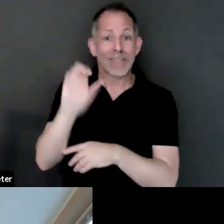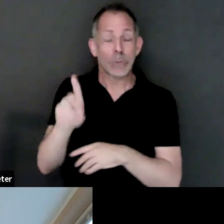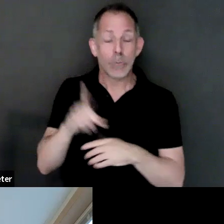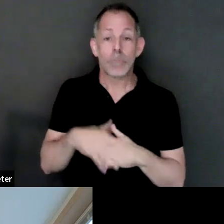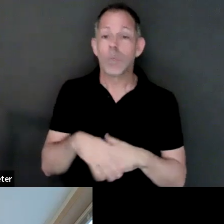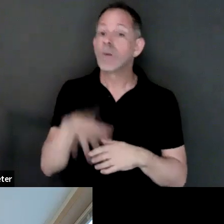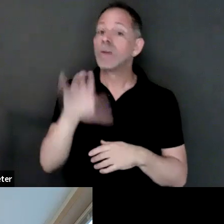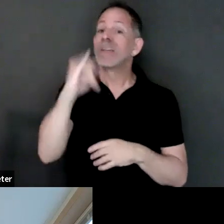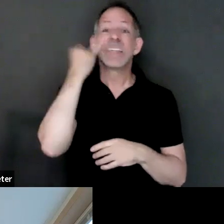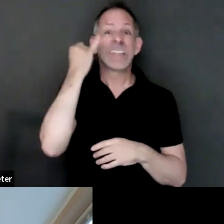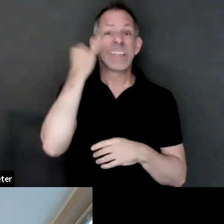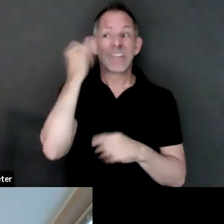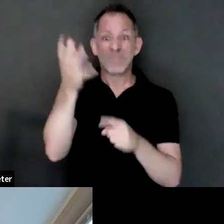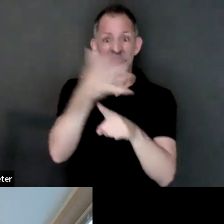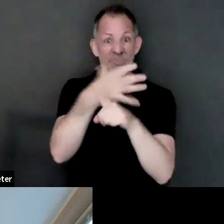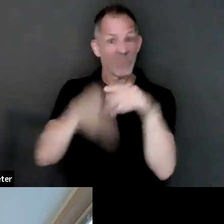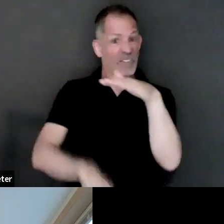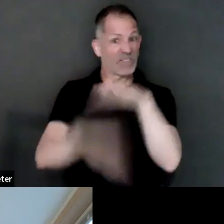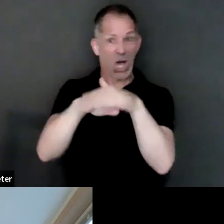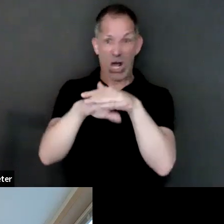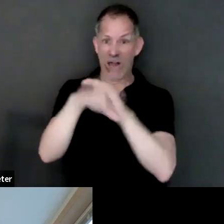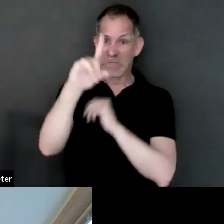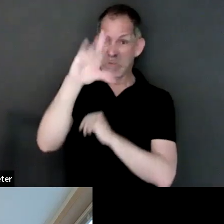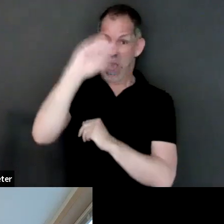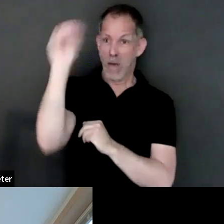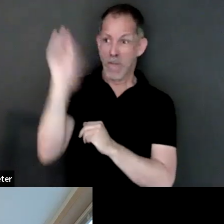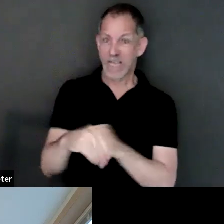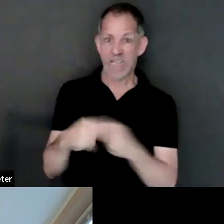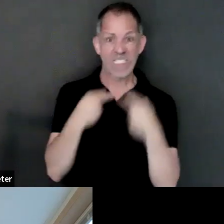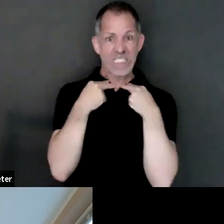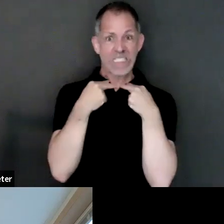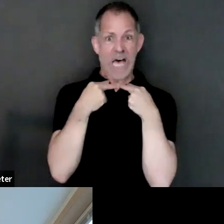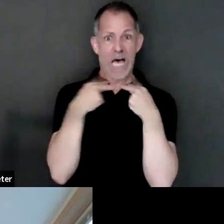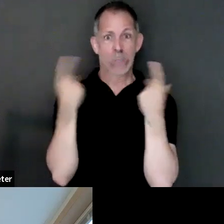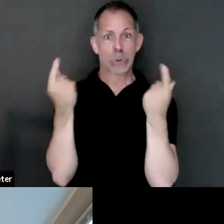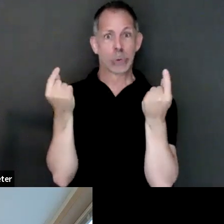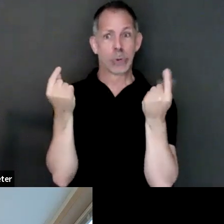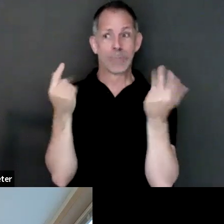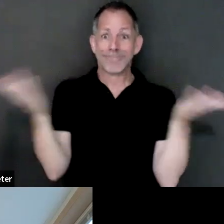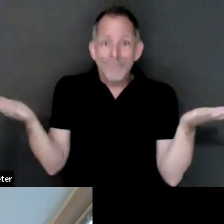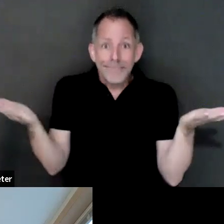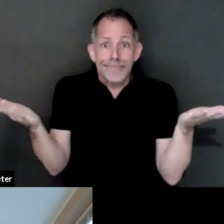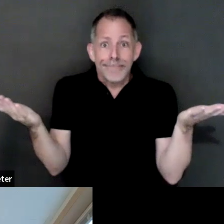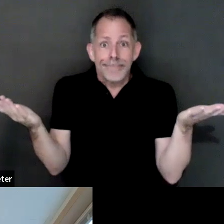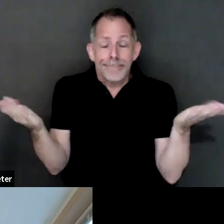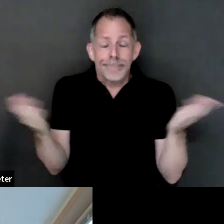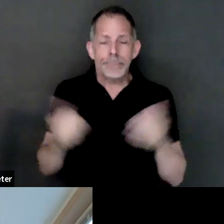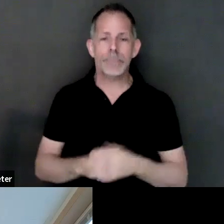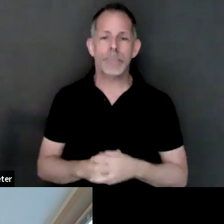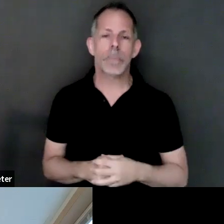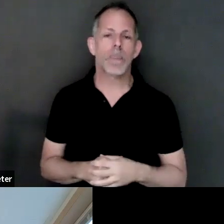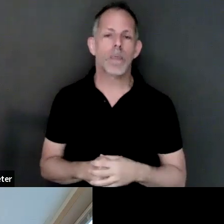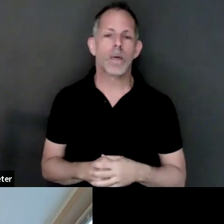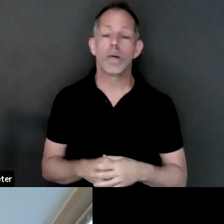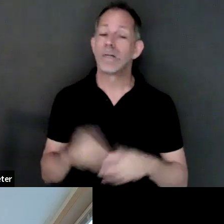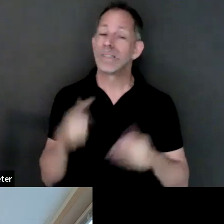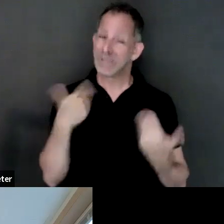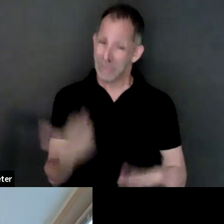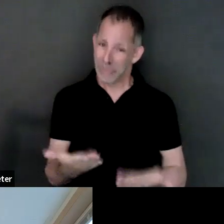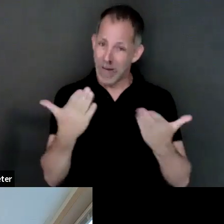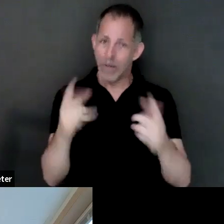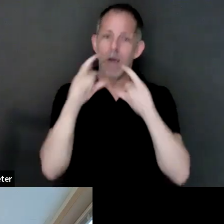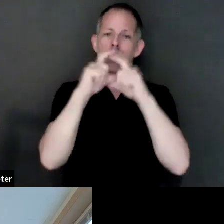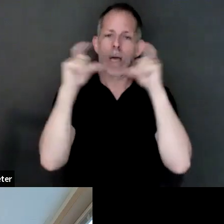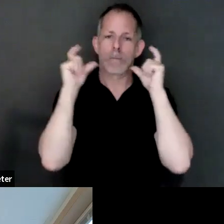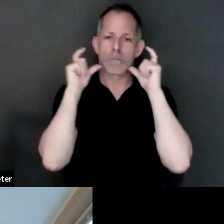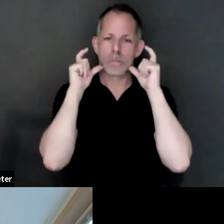And that is why I issued the masking directive last week for all persons, vaccinated or not, when present in public indoor settings.